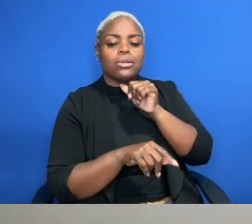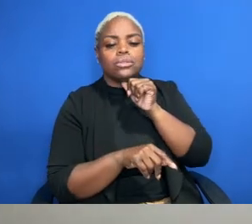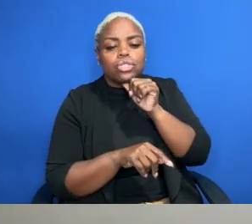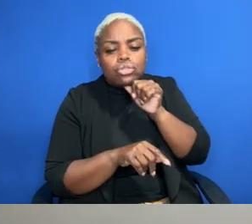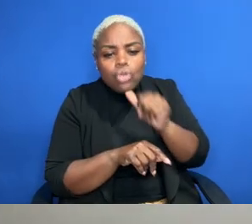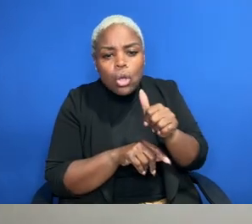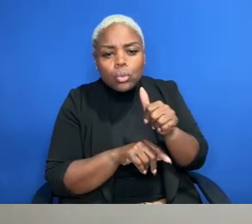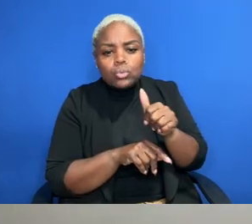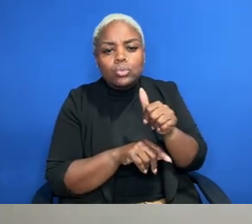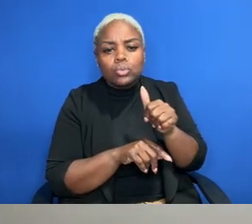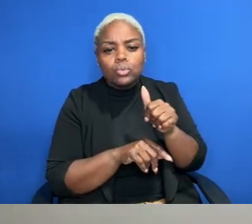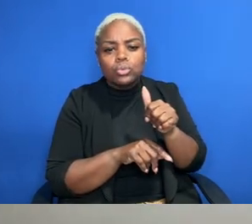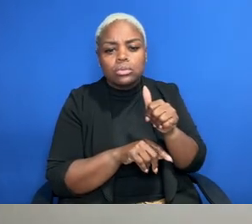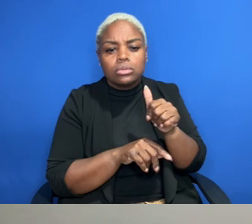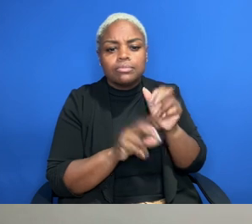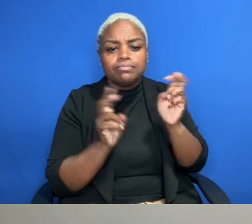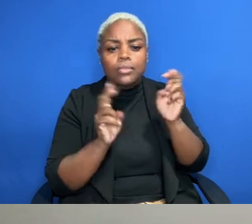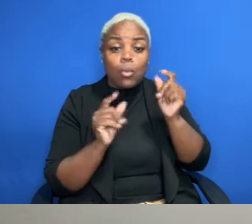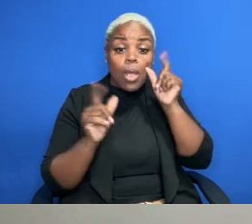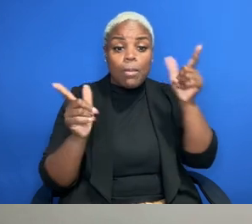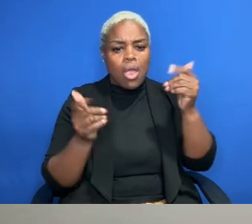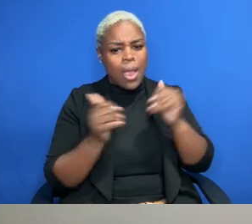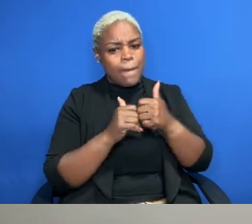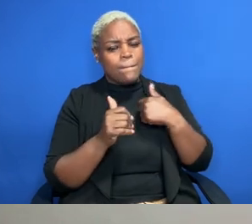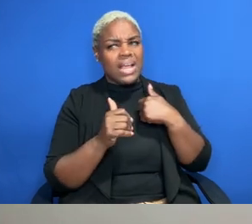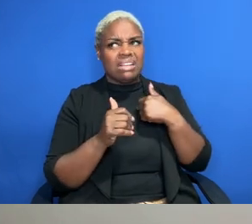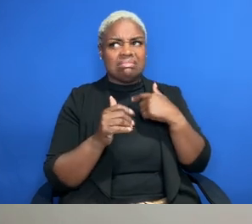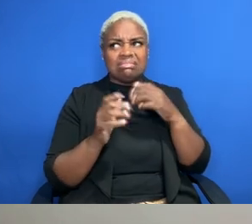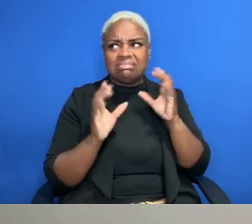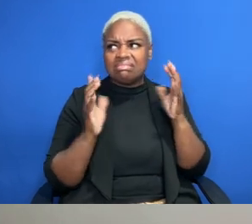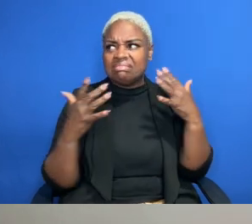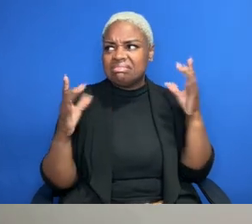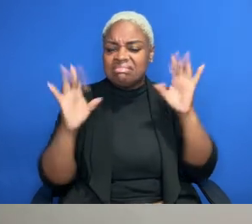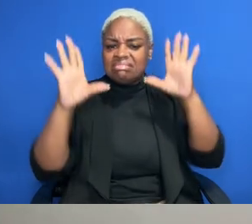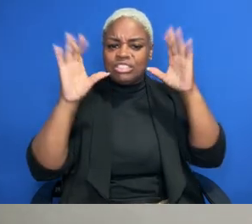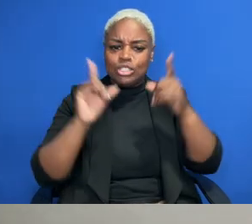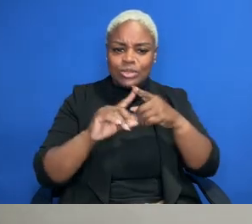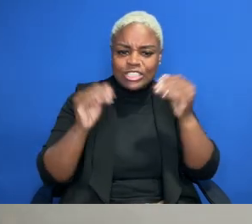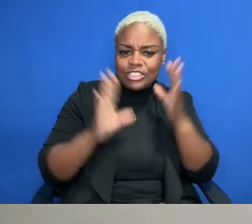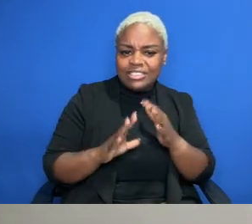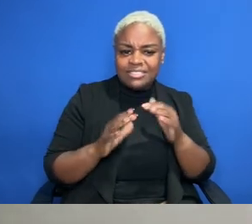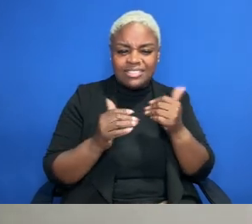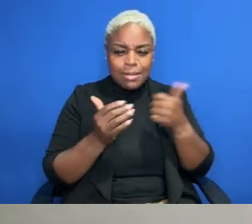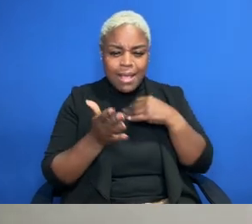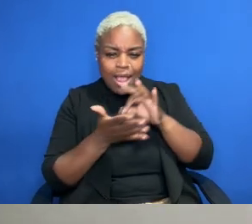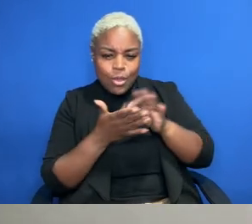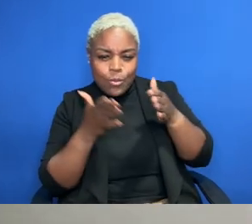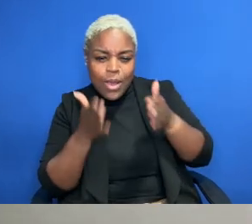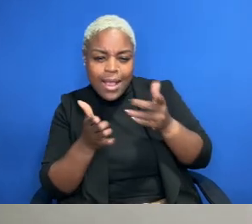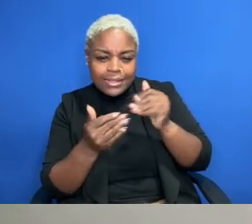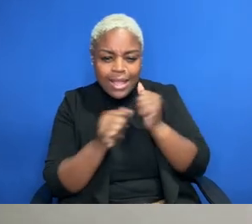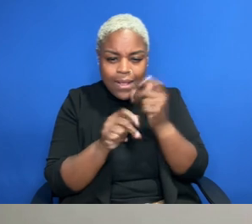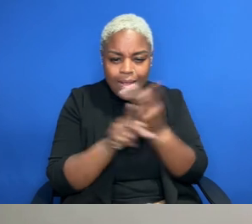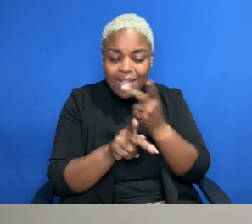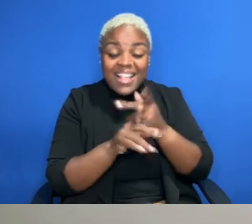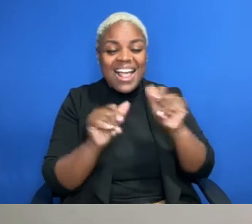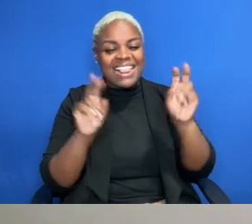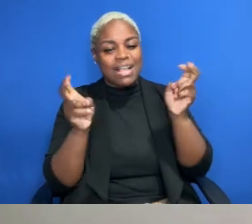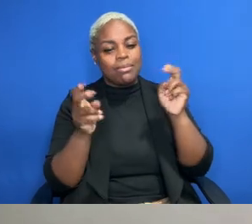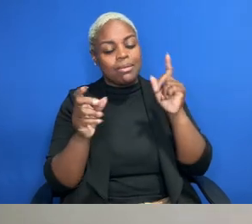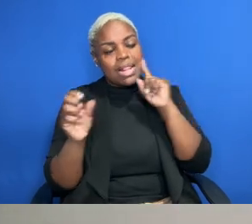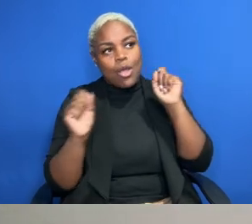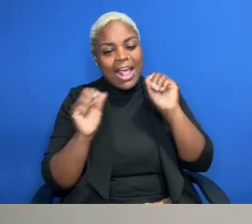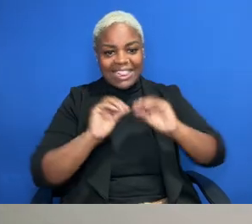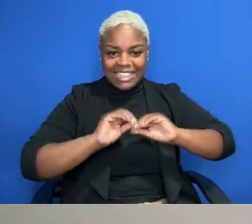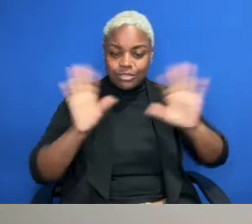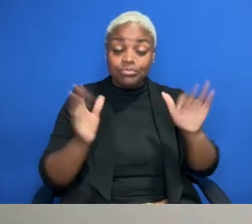also need to think about that. Kids don't wake up thinking, how am I going to terrorize my teachers? Let me count the ways, right? That theme came